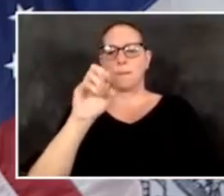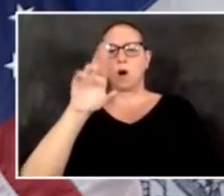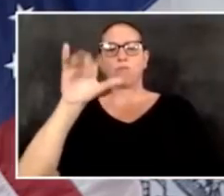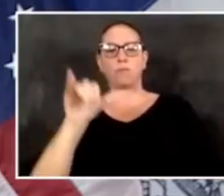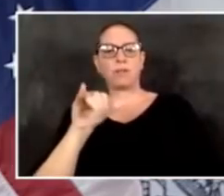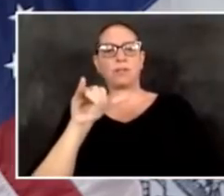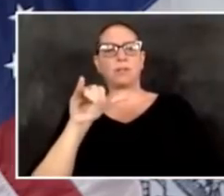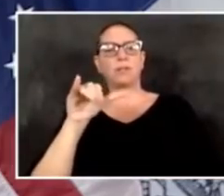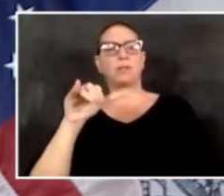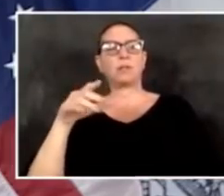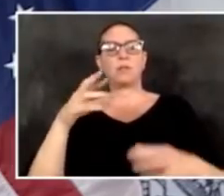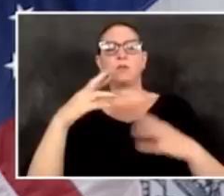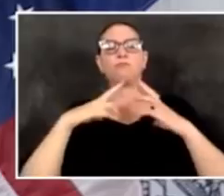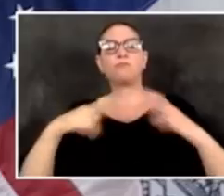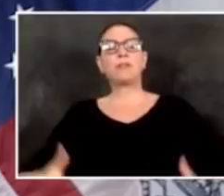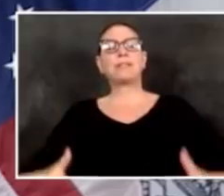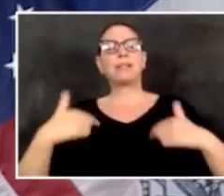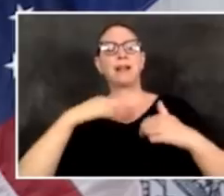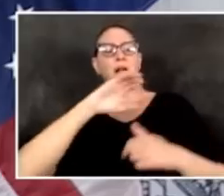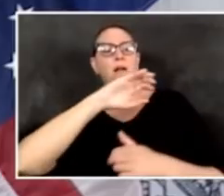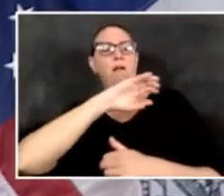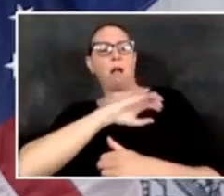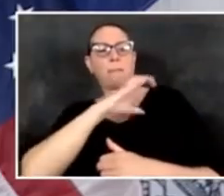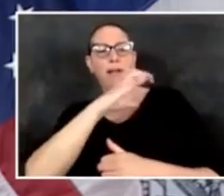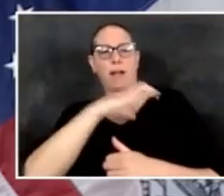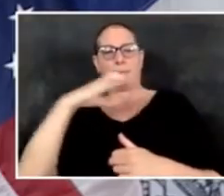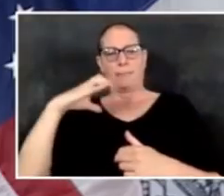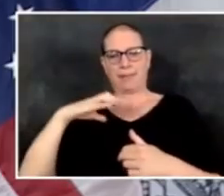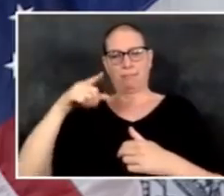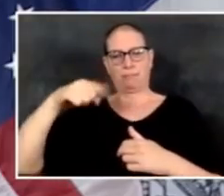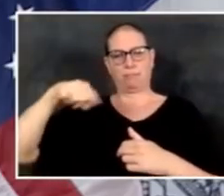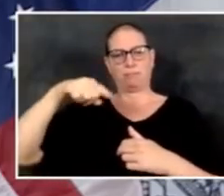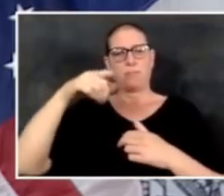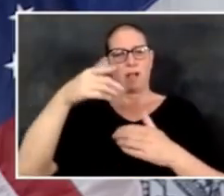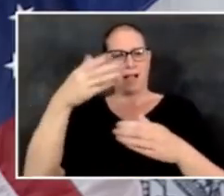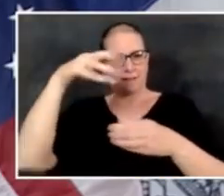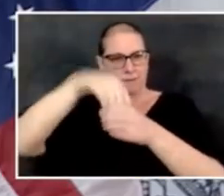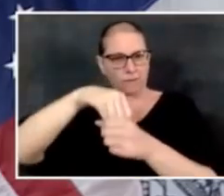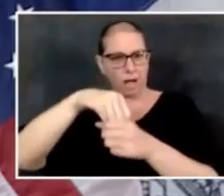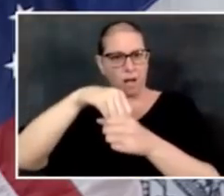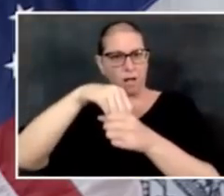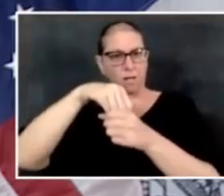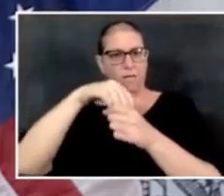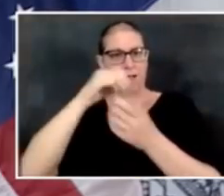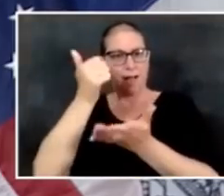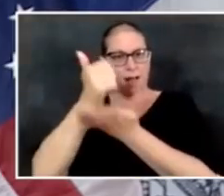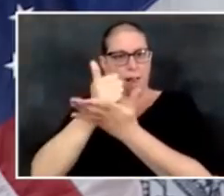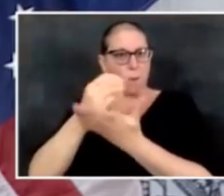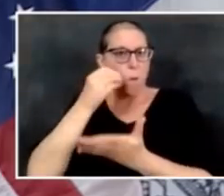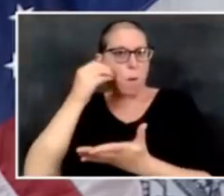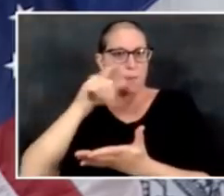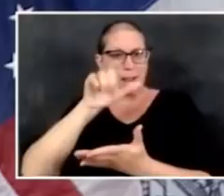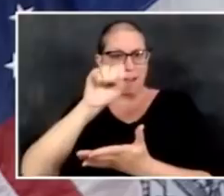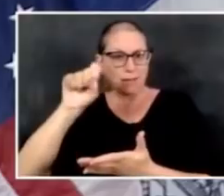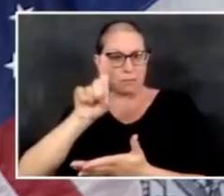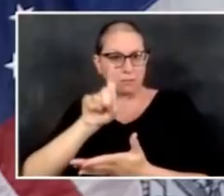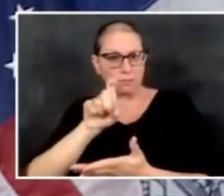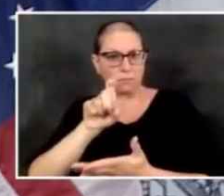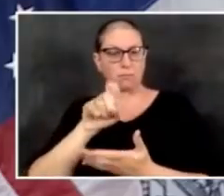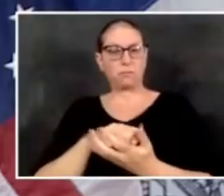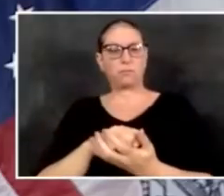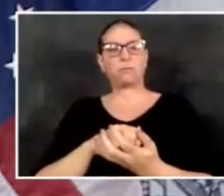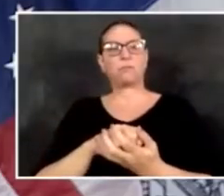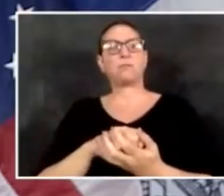rooms, and just in general, what is the overall strategy for preventing more deaths of homeless people